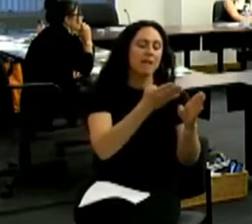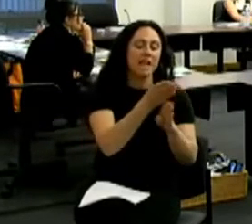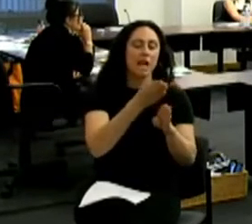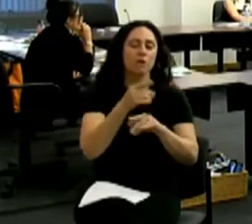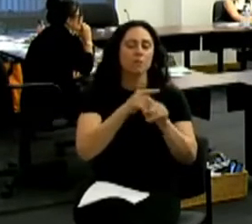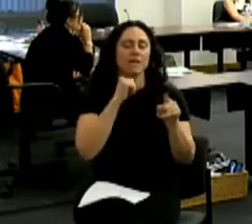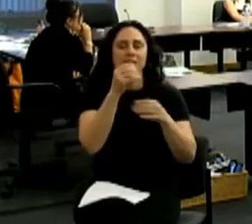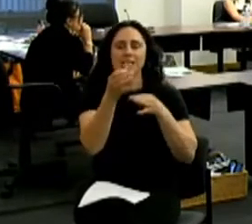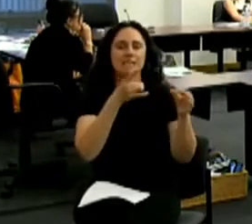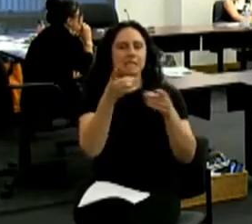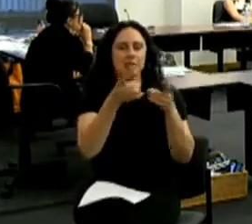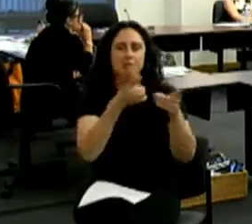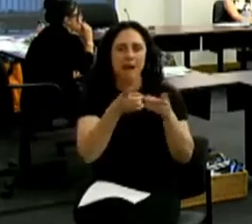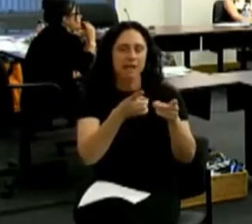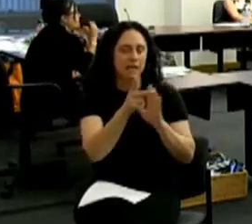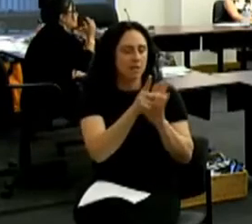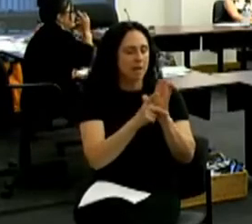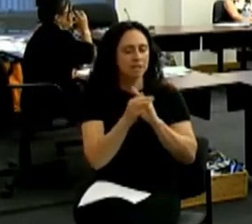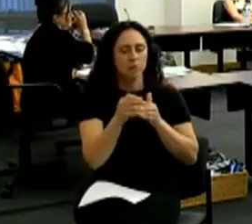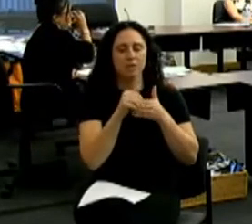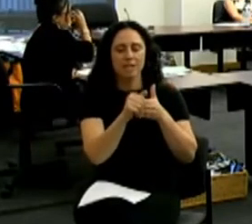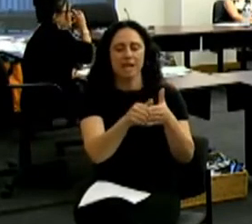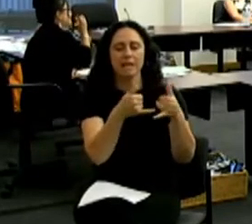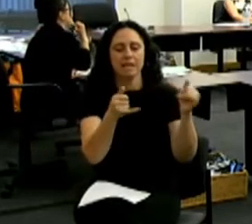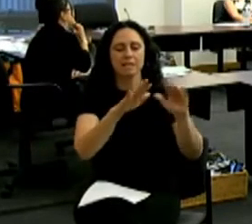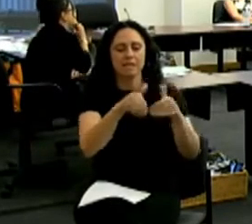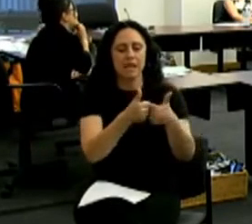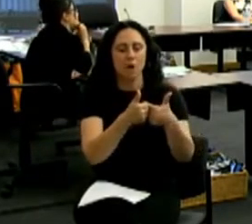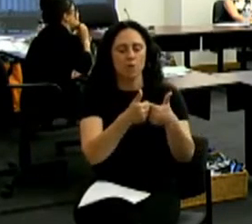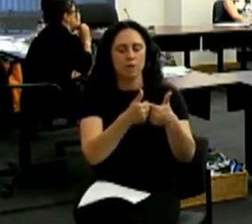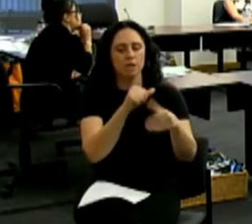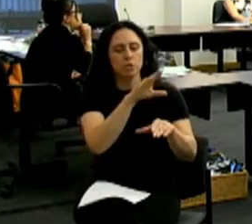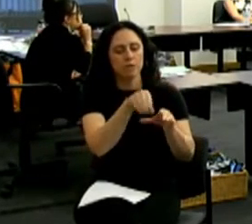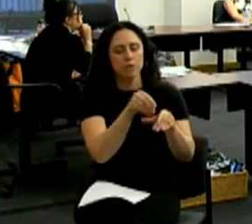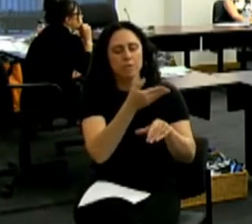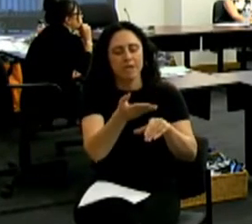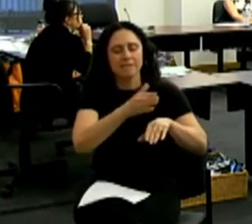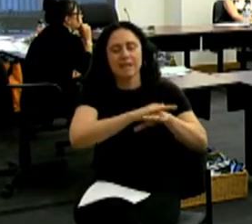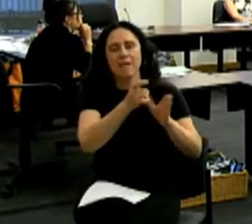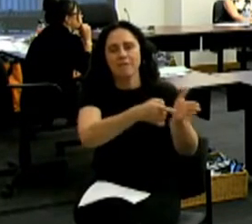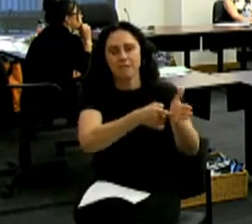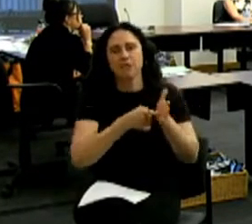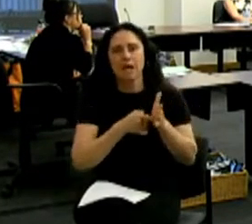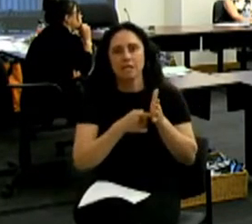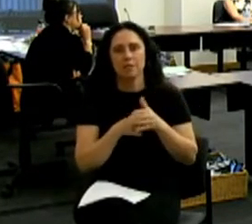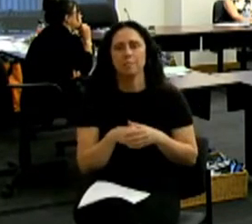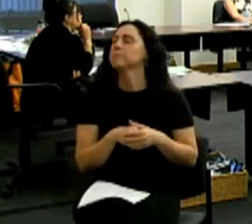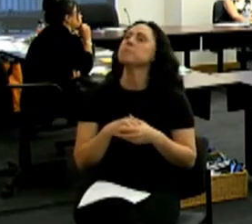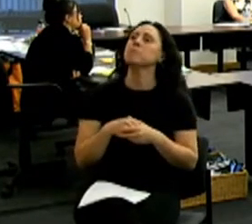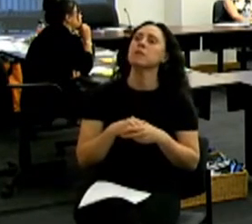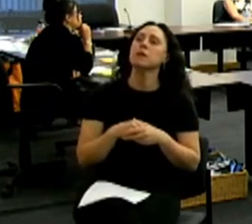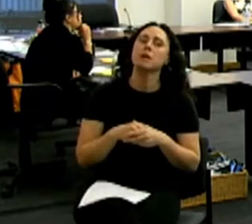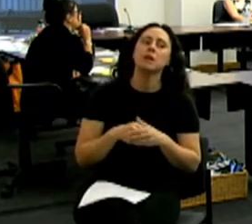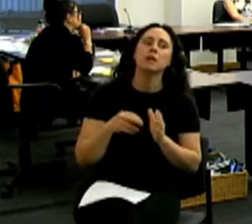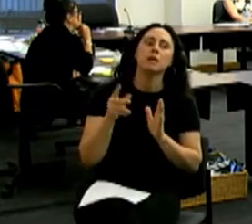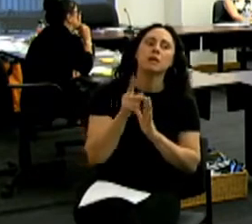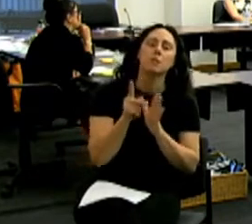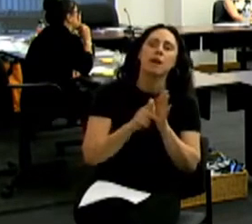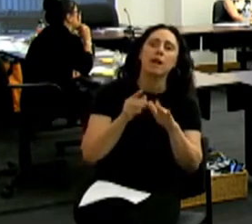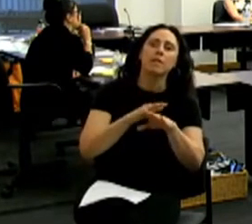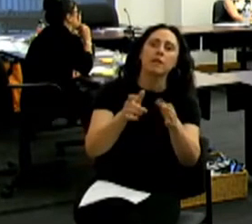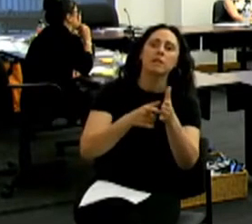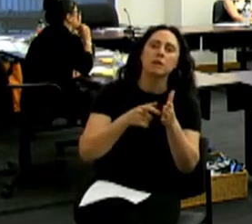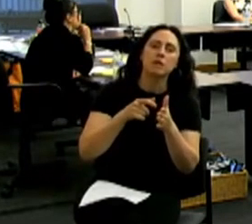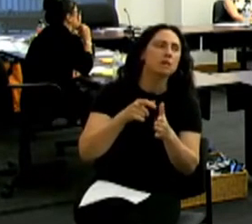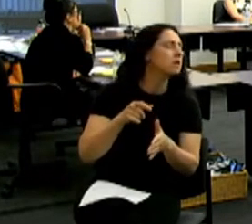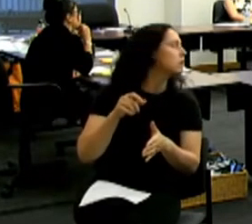define the policies and the agenda or the guidelines on how to put things on the agenda. We have two policies for the agenda,